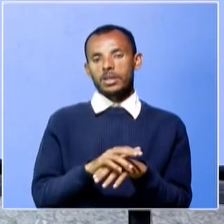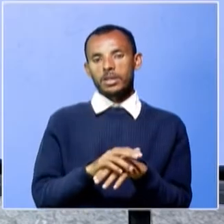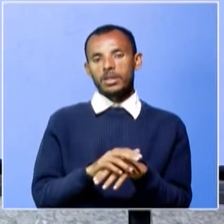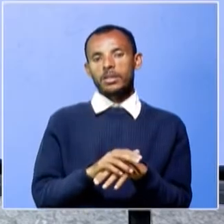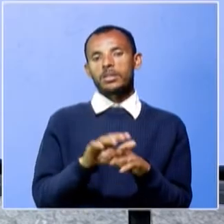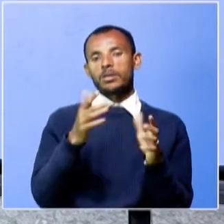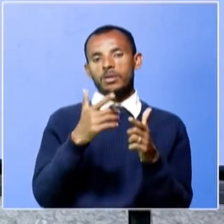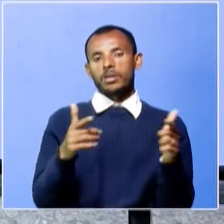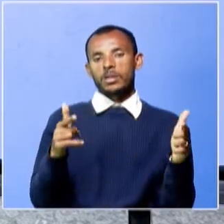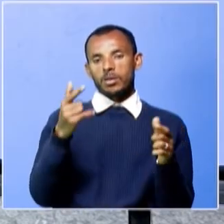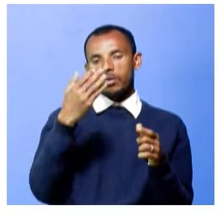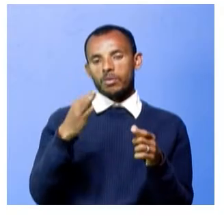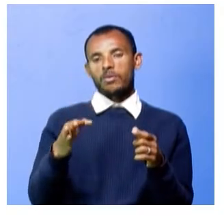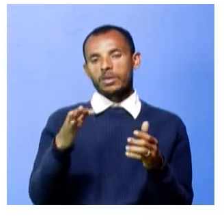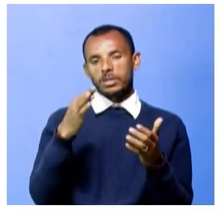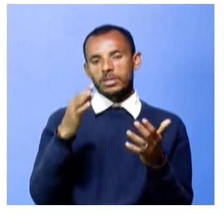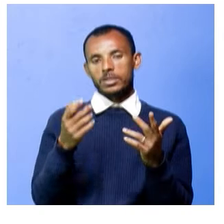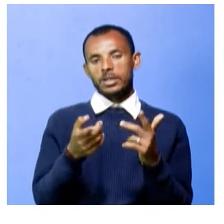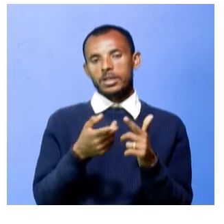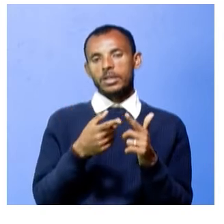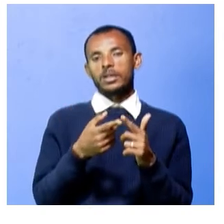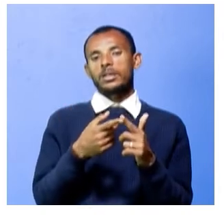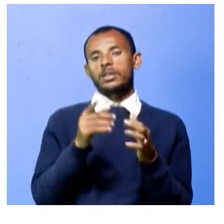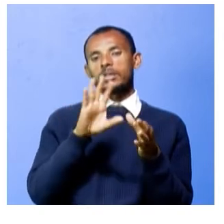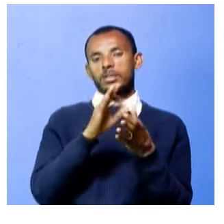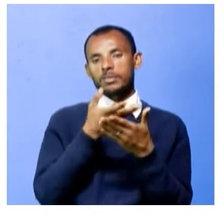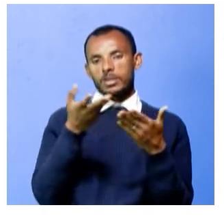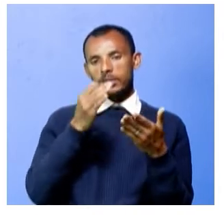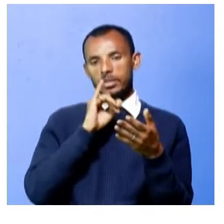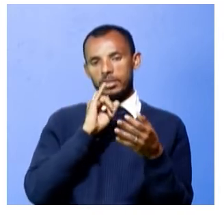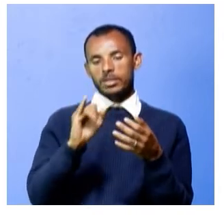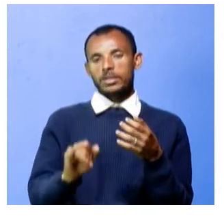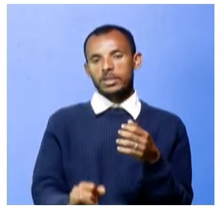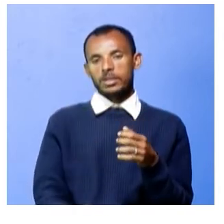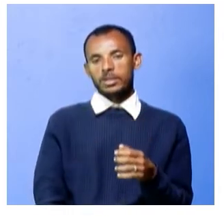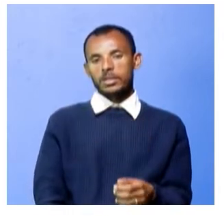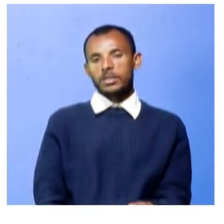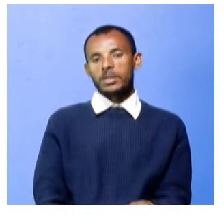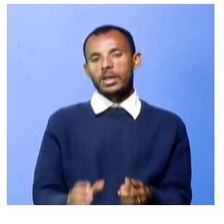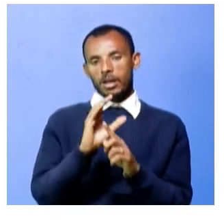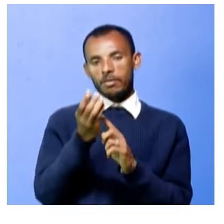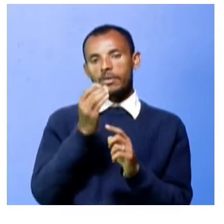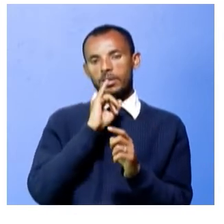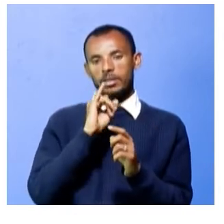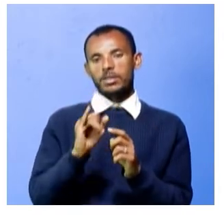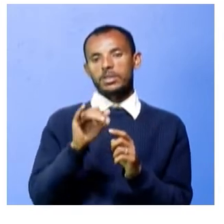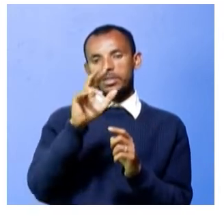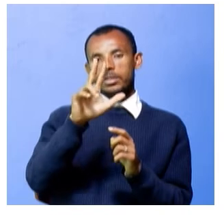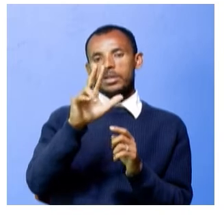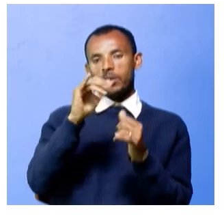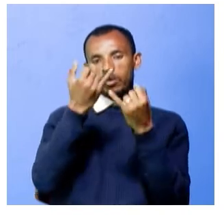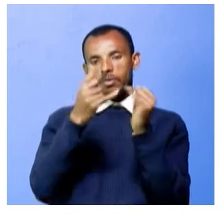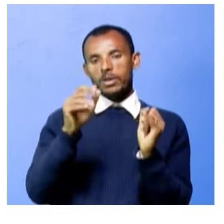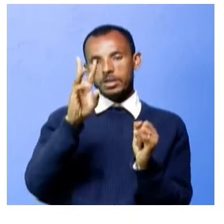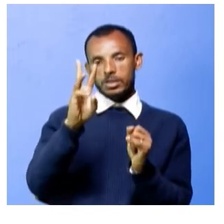the probability for the second statement is, the probability of an event is 3 over